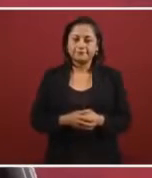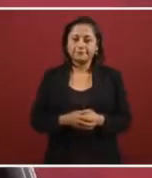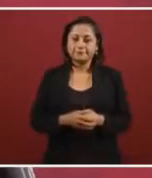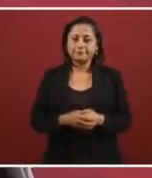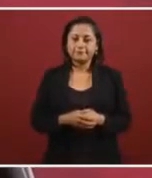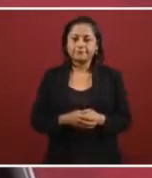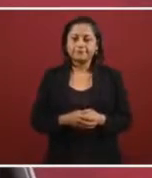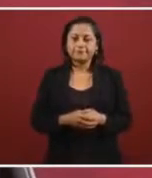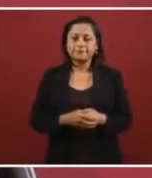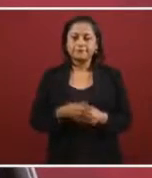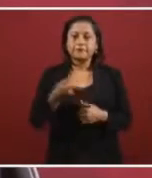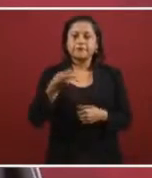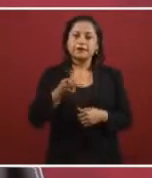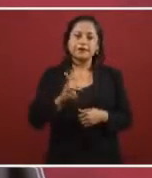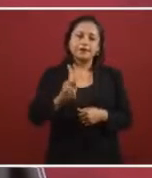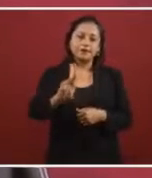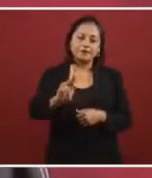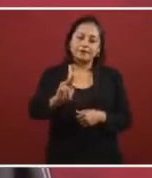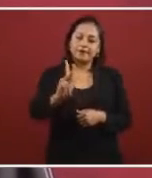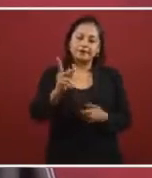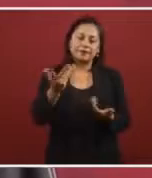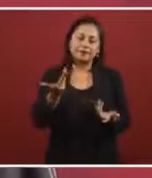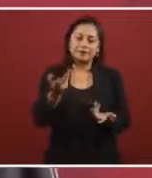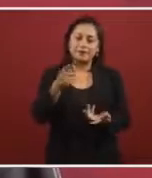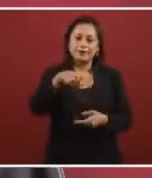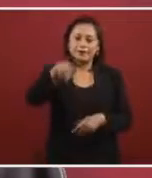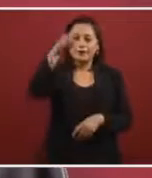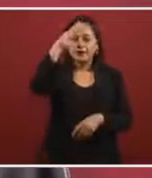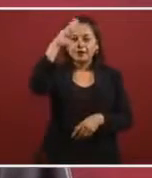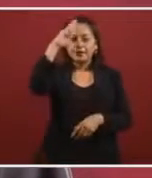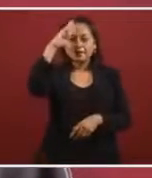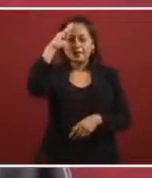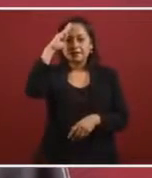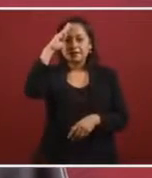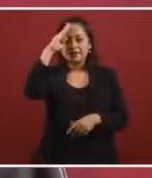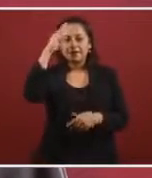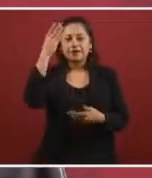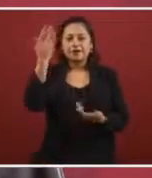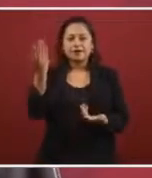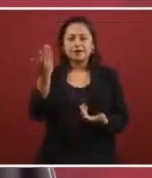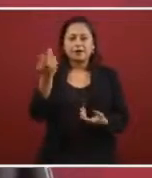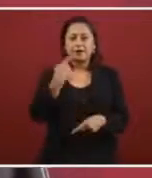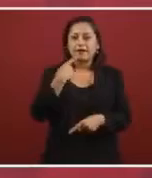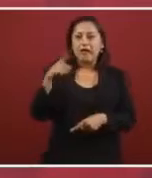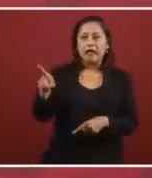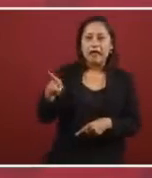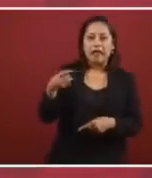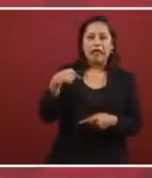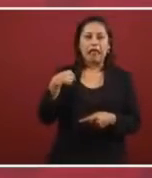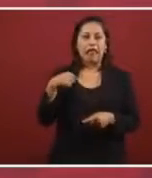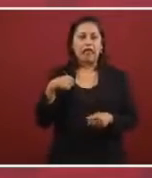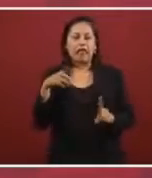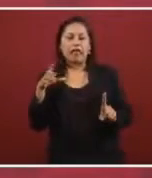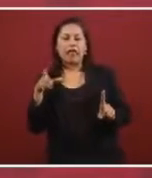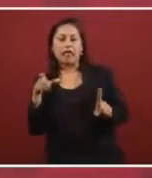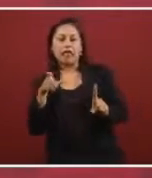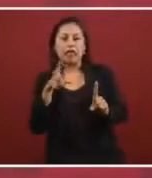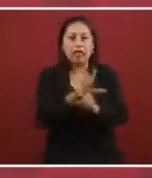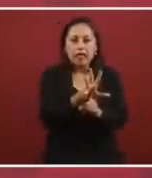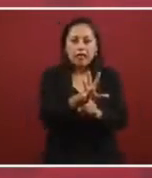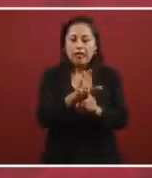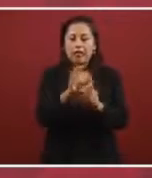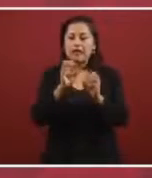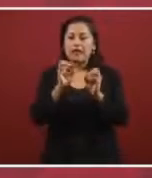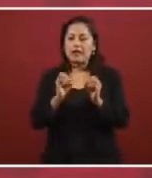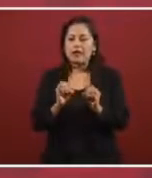el juicio the sumario, judgment, summary la judgment, acusación the sin accusation fundamento, without foundation, el afectar